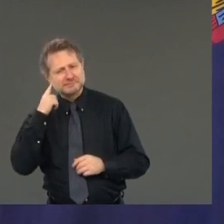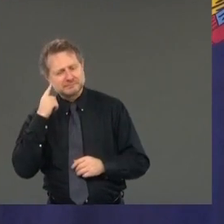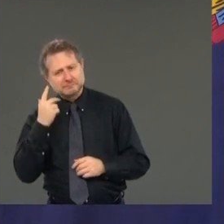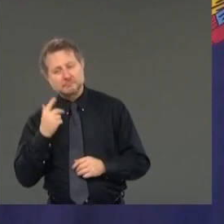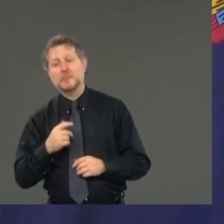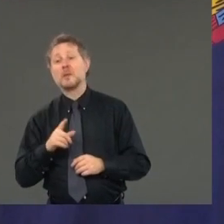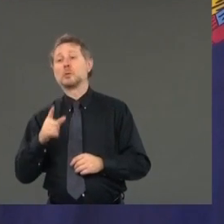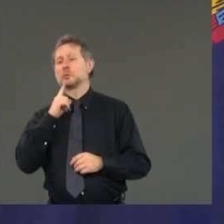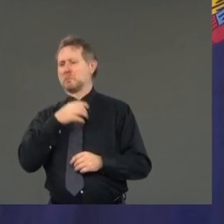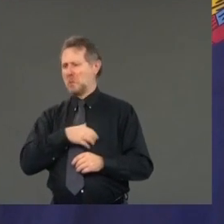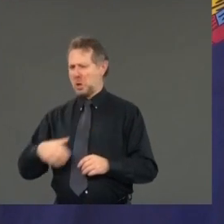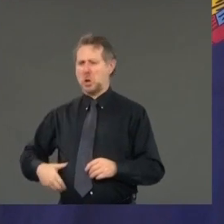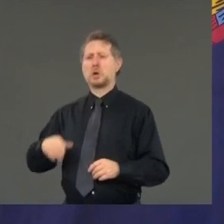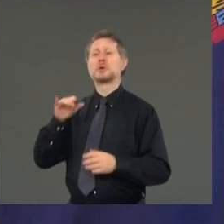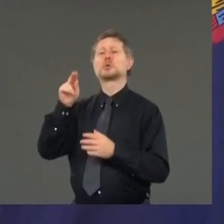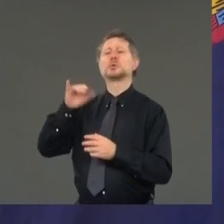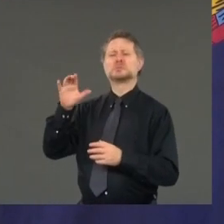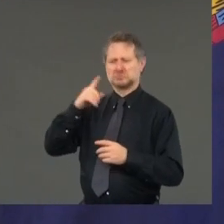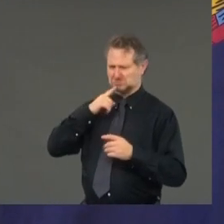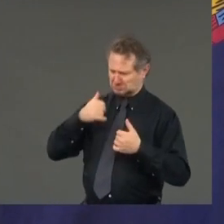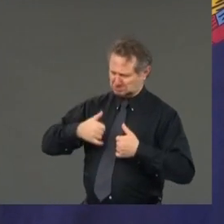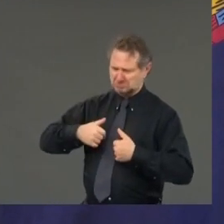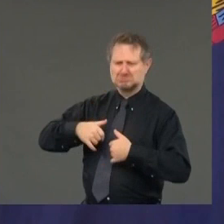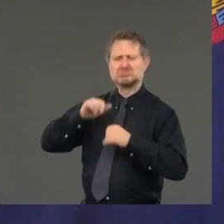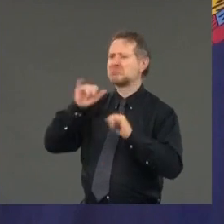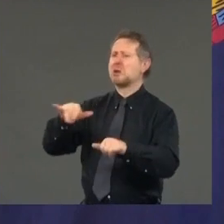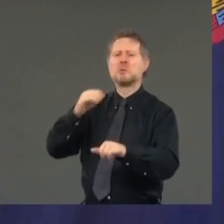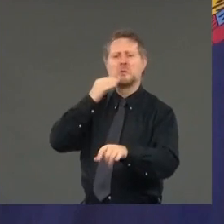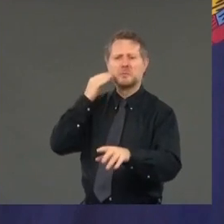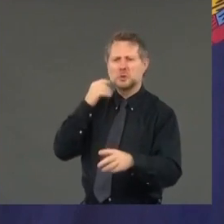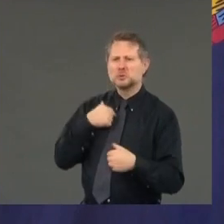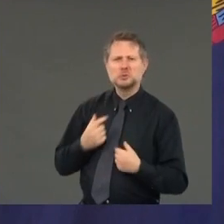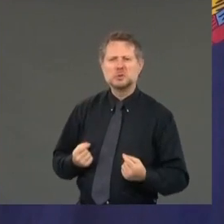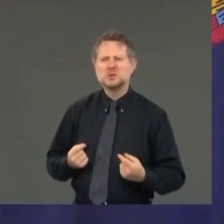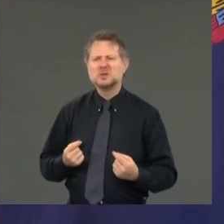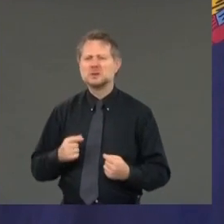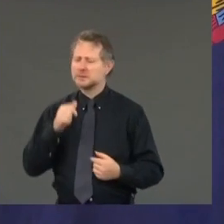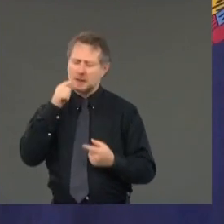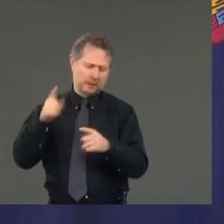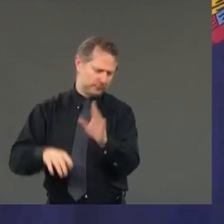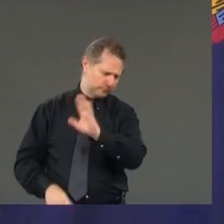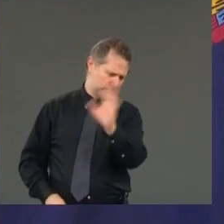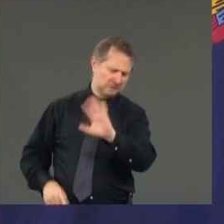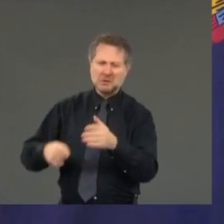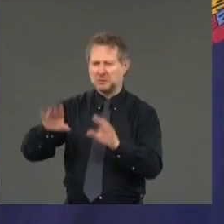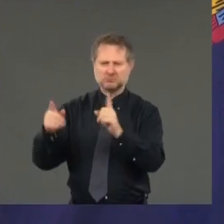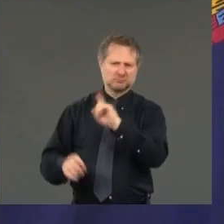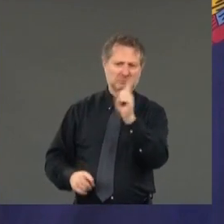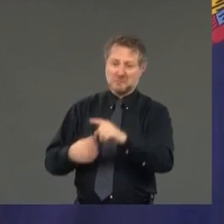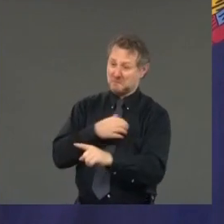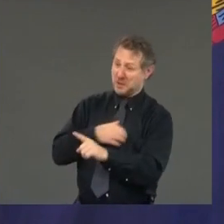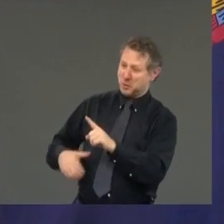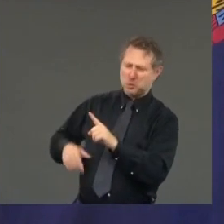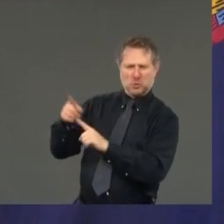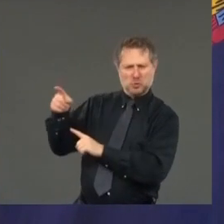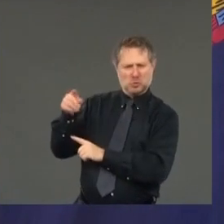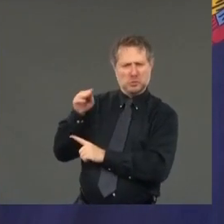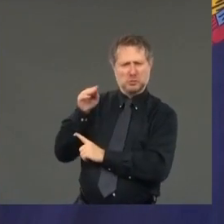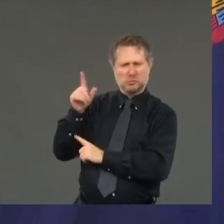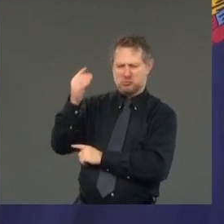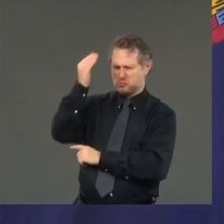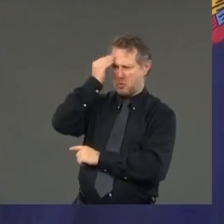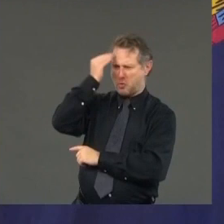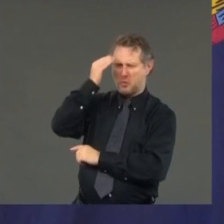says stay at home. What do I do? It would never happen. That would never happen. The mayor knows, first of all, the legality of the